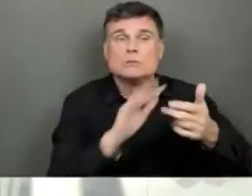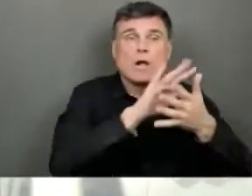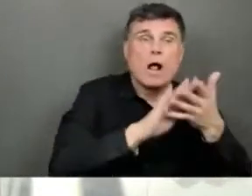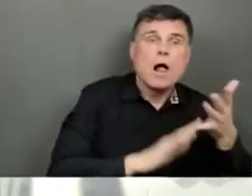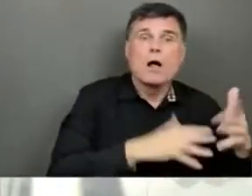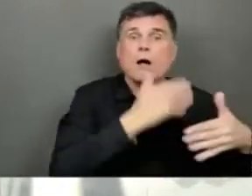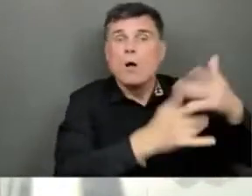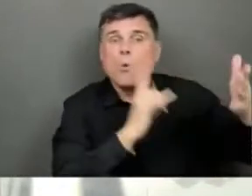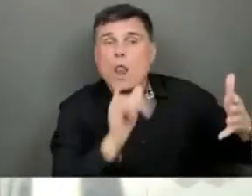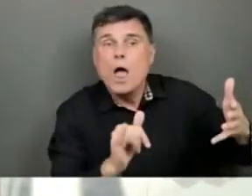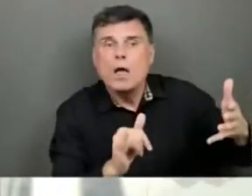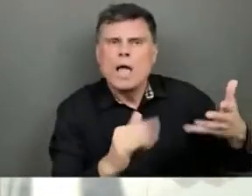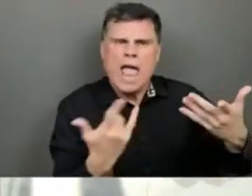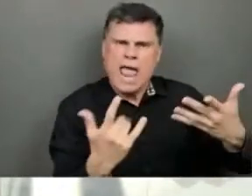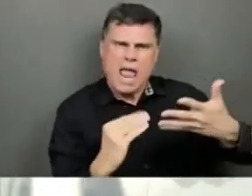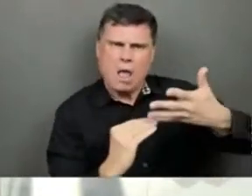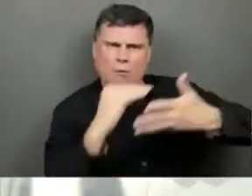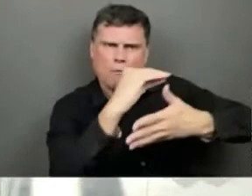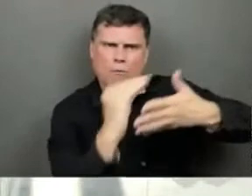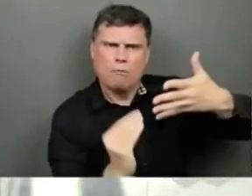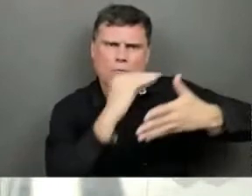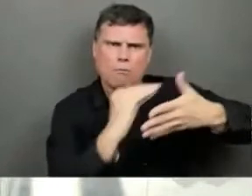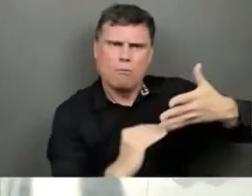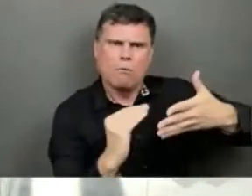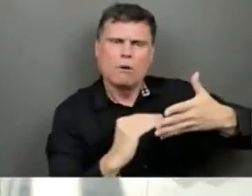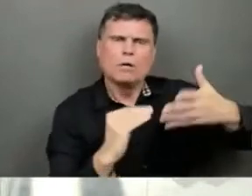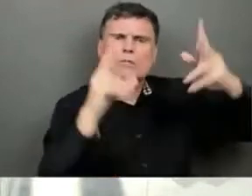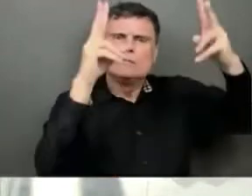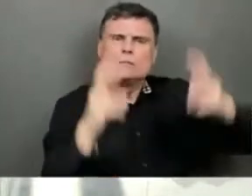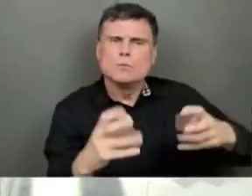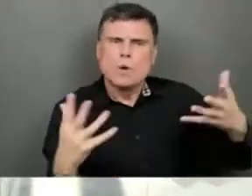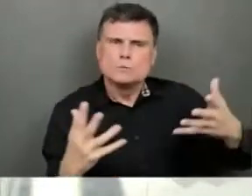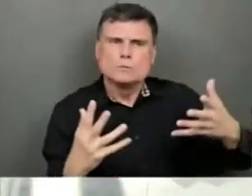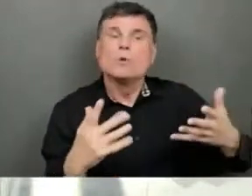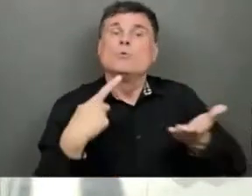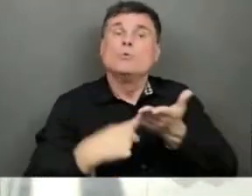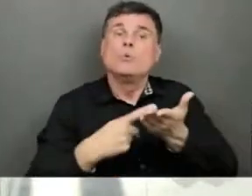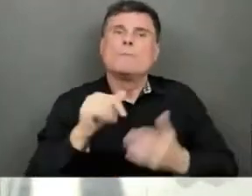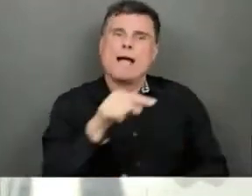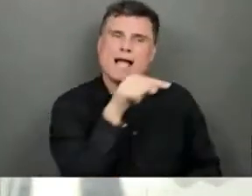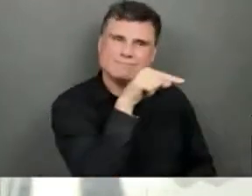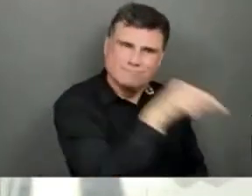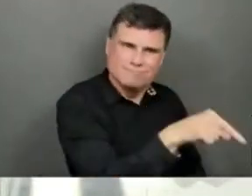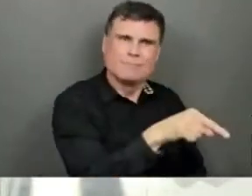triage issues is guided by health professionals, as it should be.